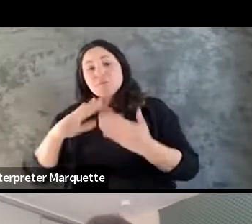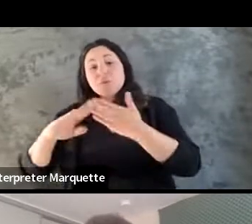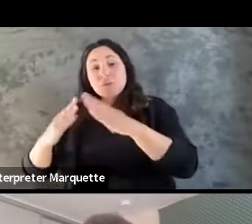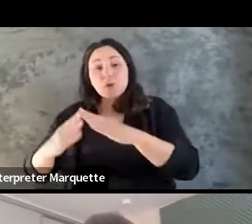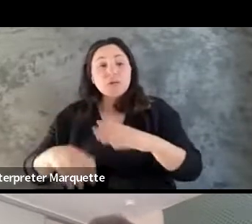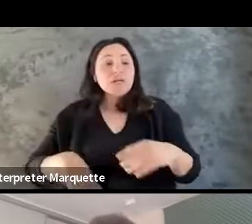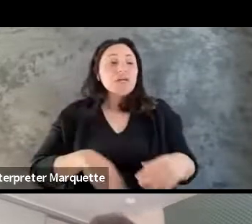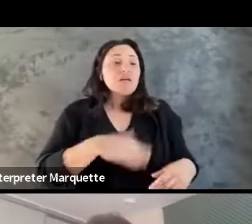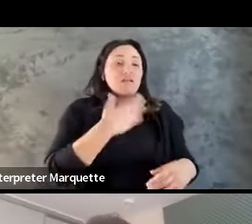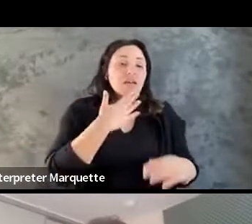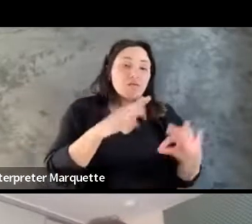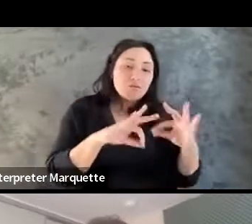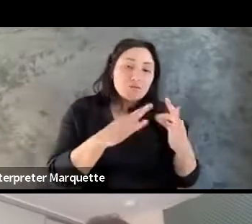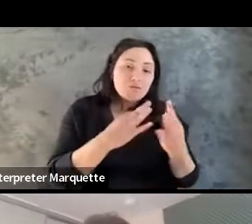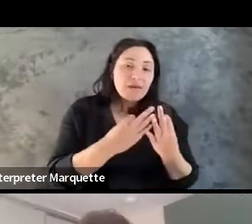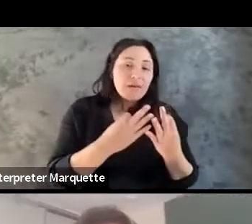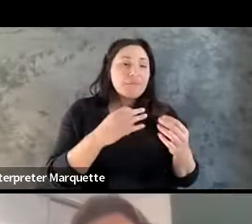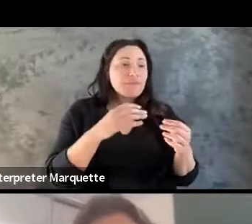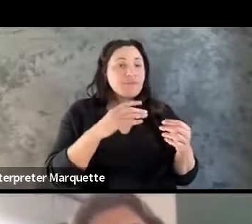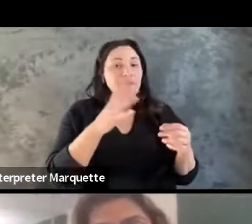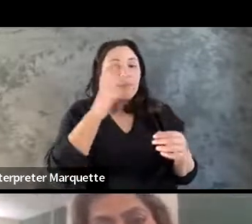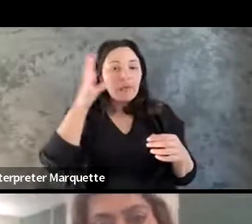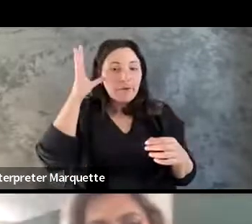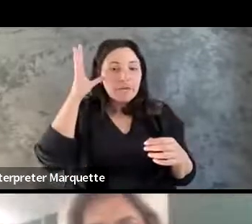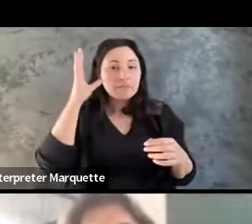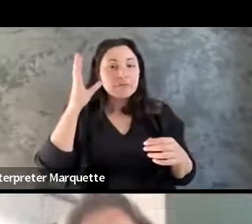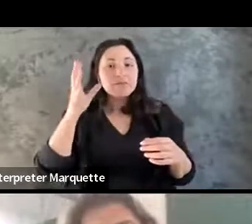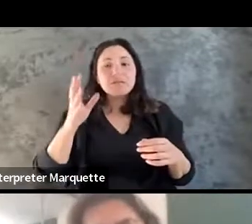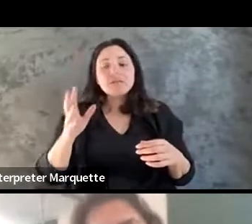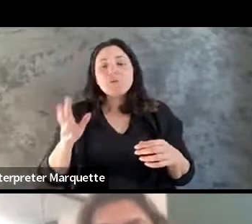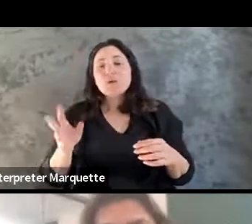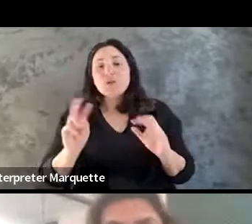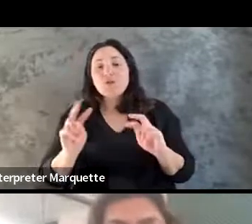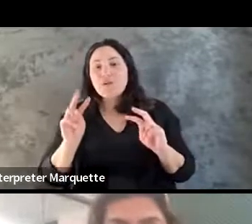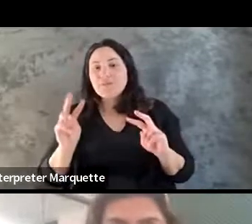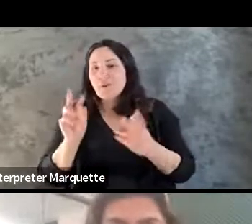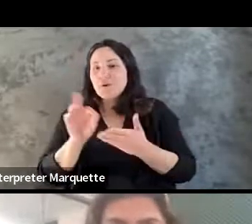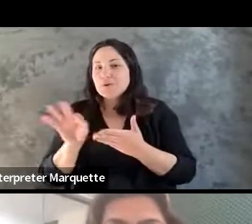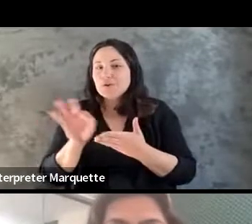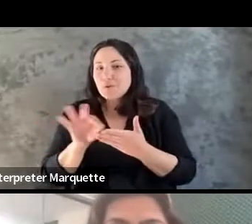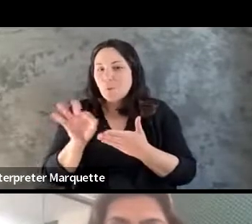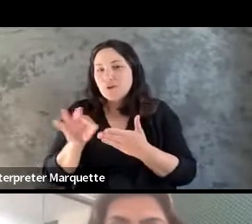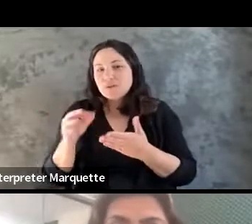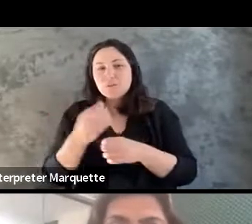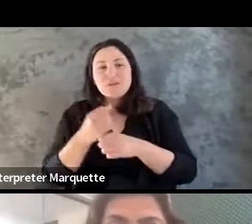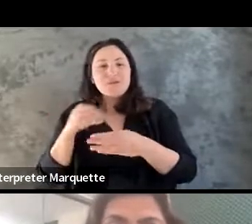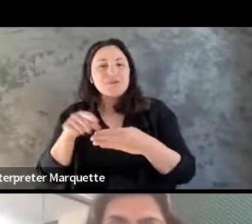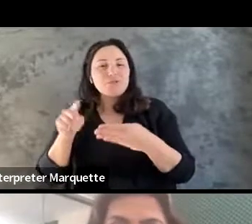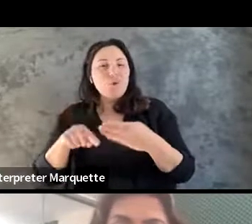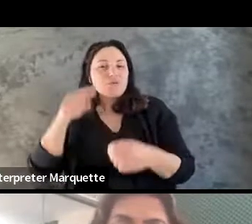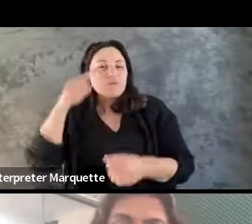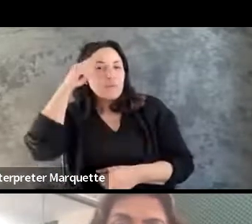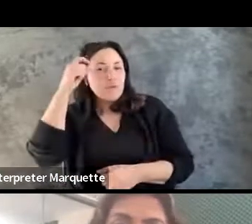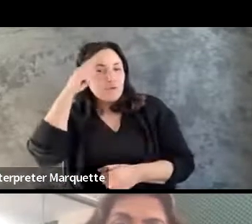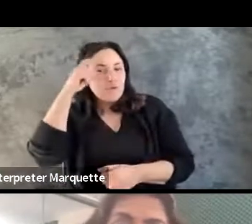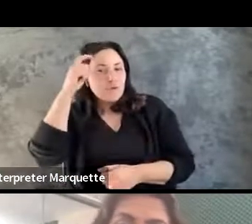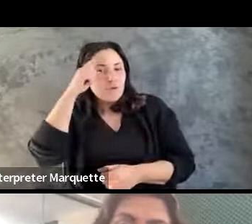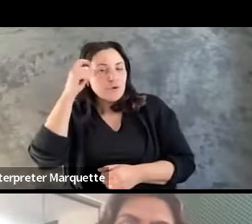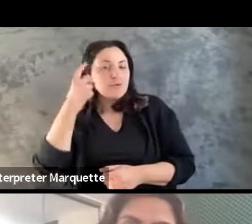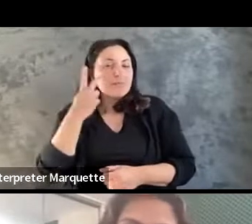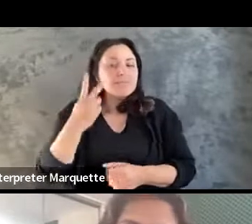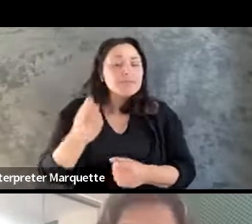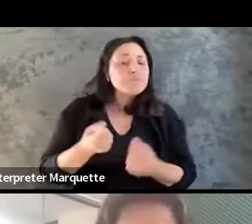in that. We look forward to seeing what our scores are going to be like this summer, to see where our strengths are, when our